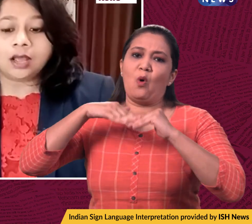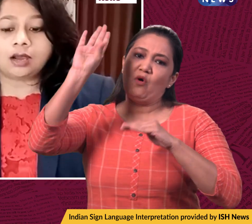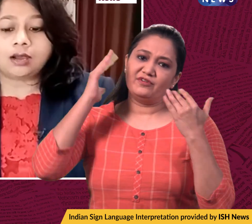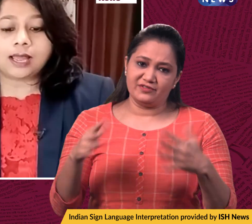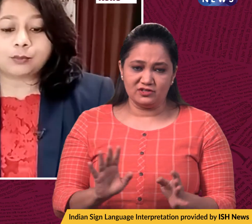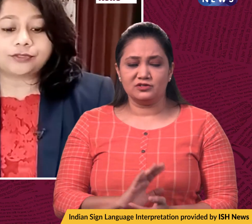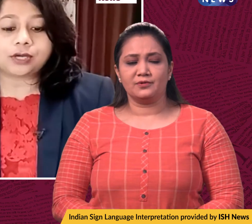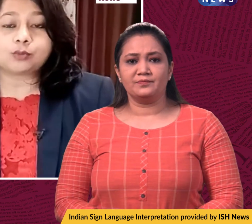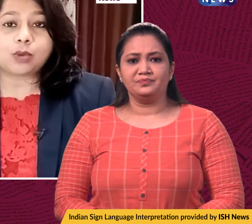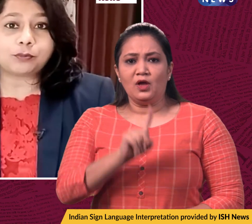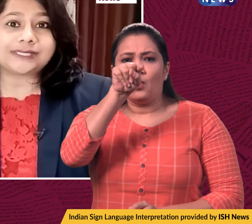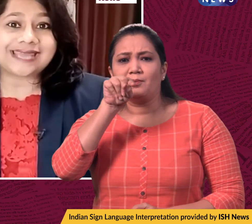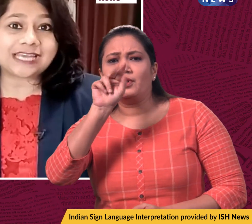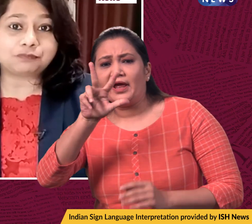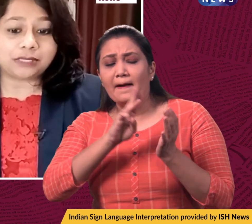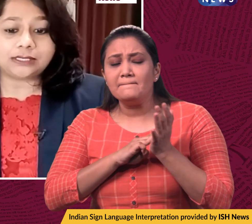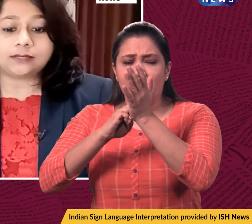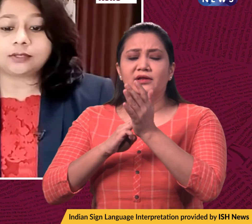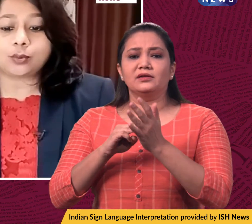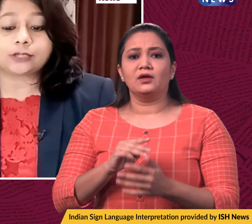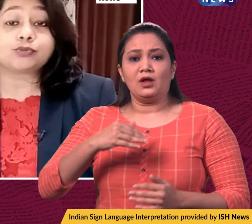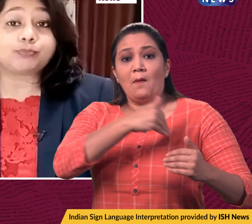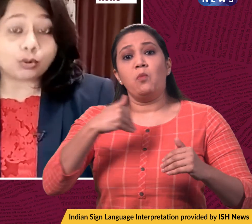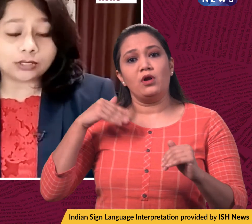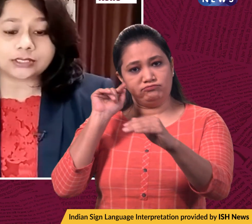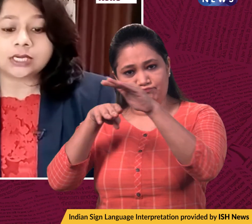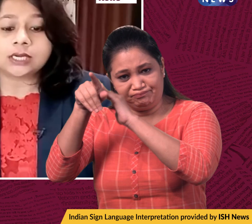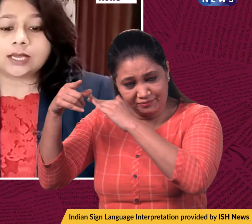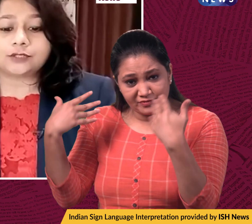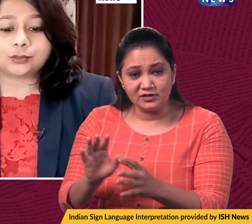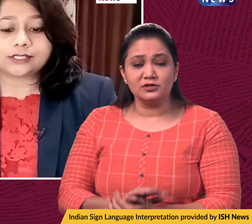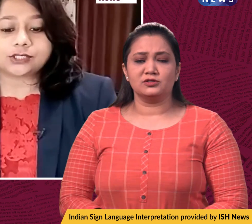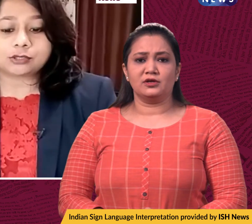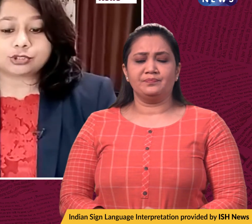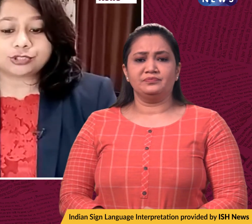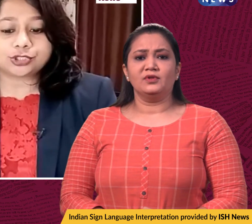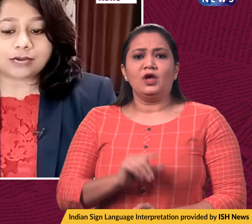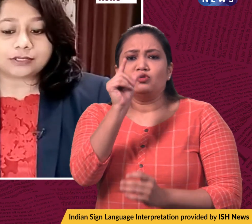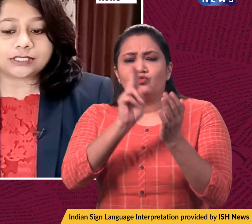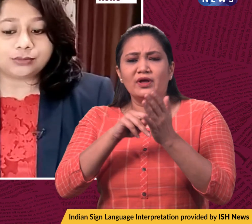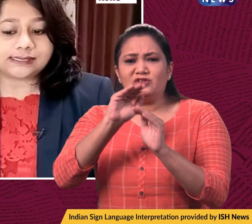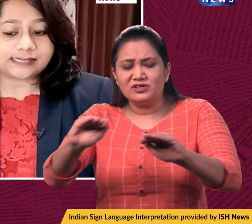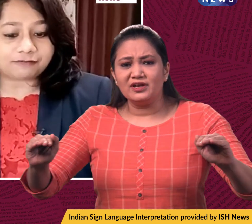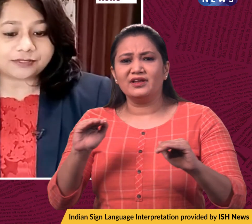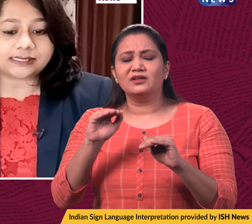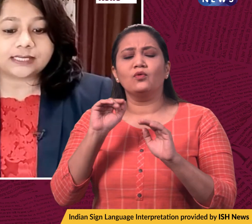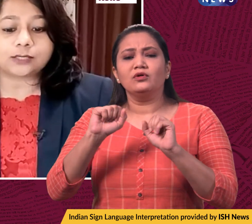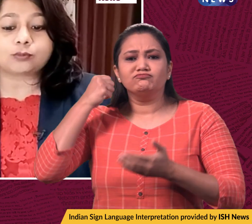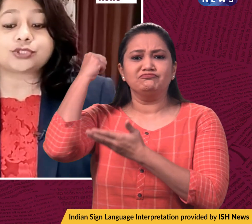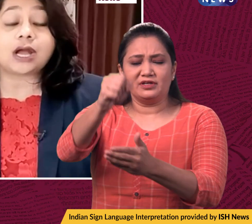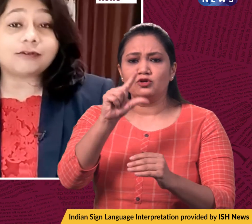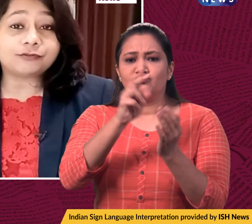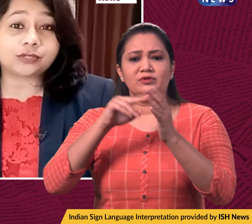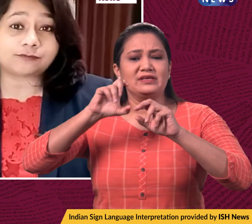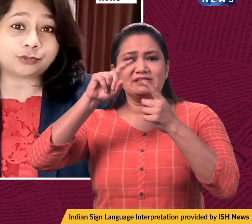million, with around 1.8 million going to Poland. Now, the UN's children charity UNICEF has said